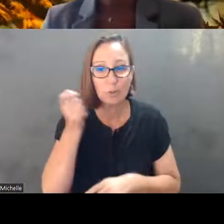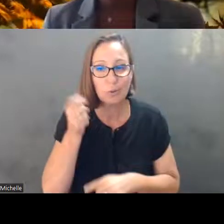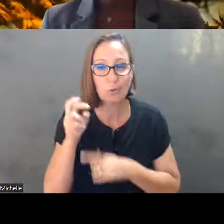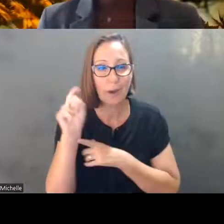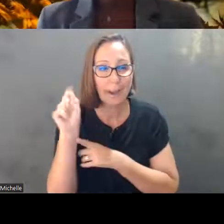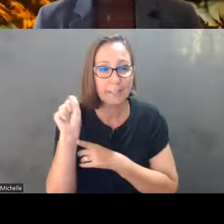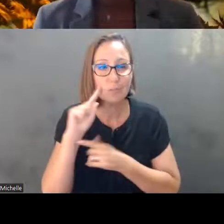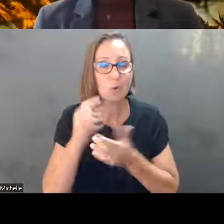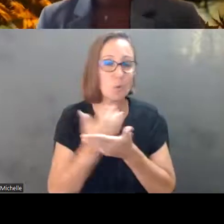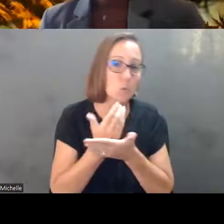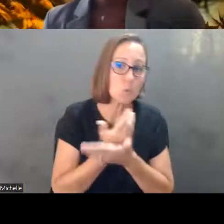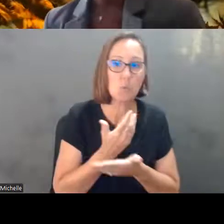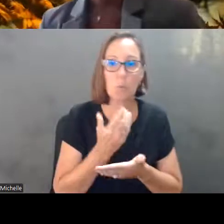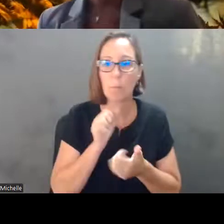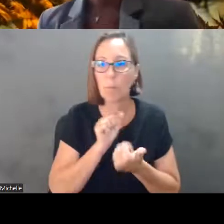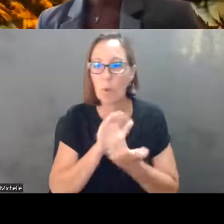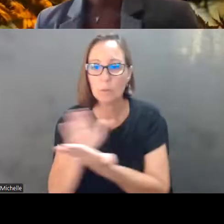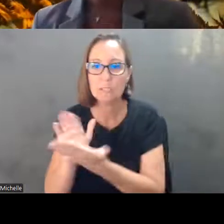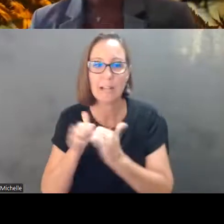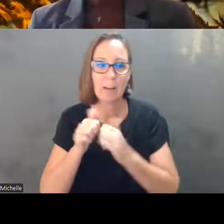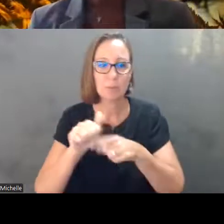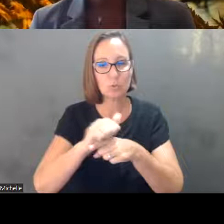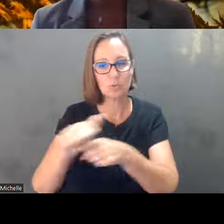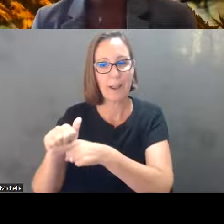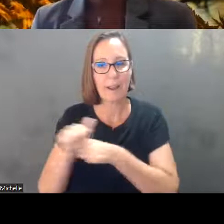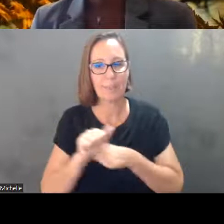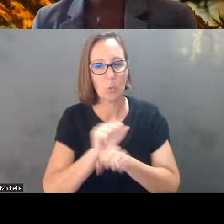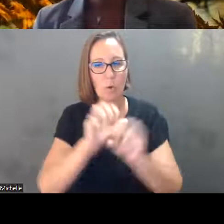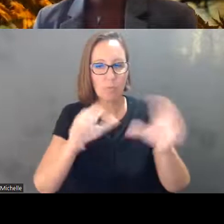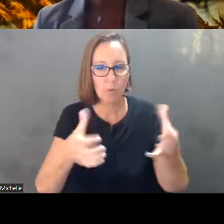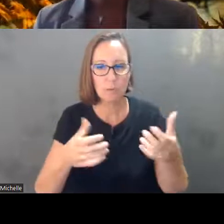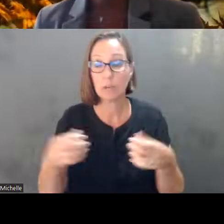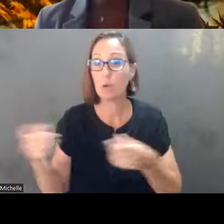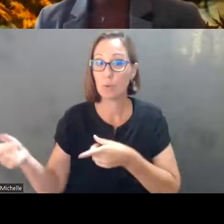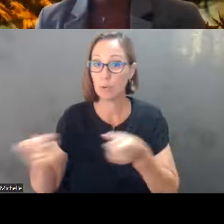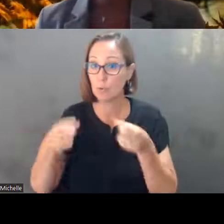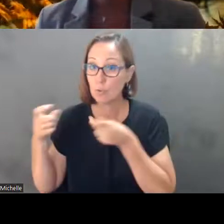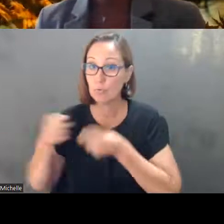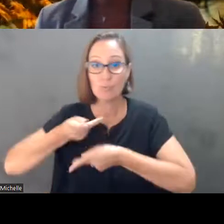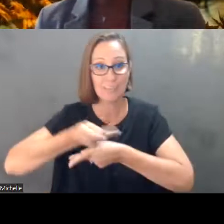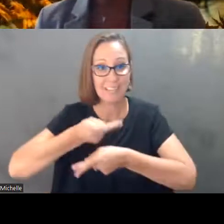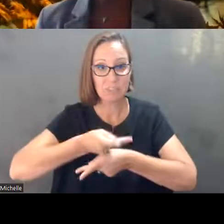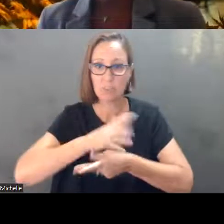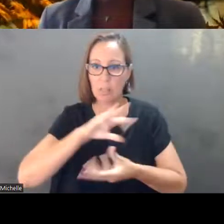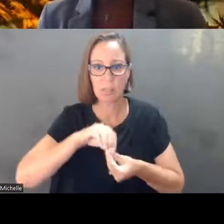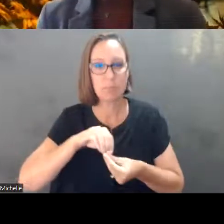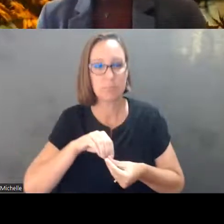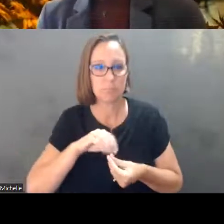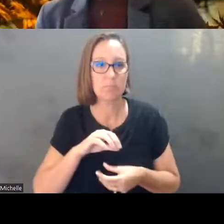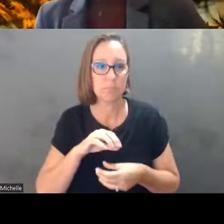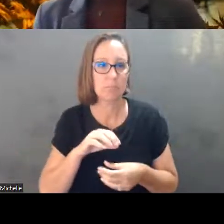novel approaches to training of the workforce, recruitment, and retention of the workforce.